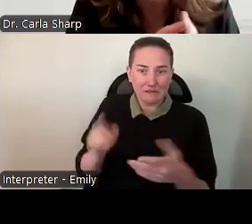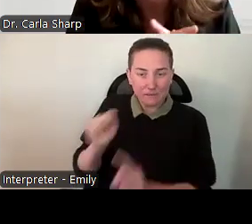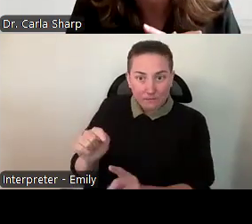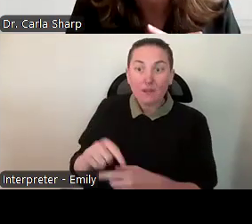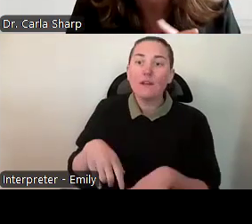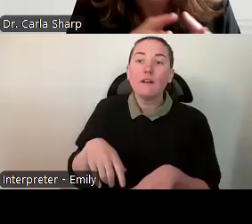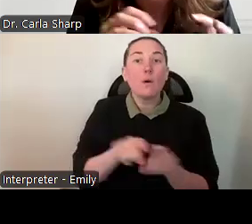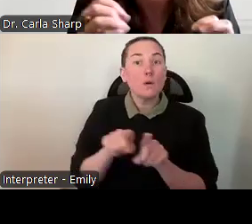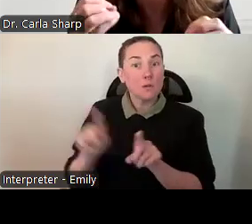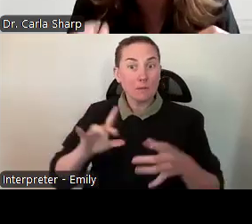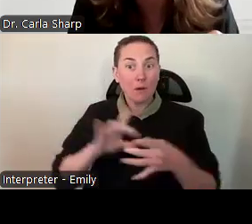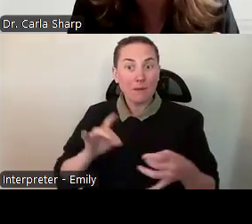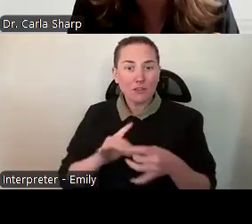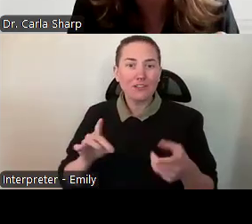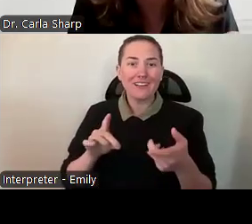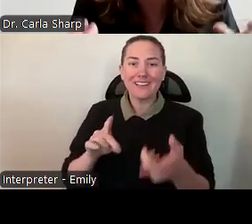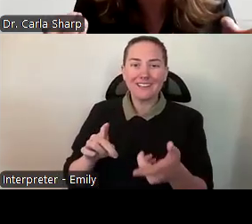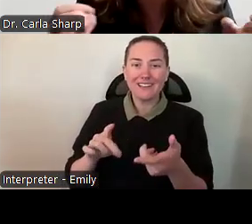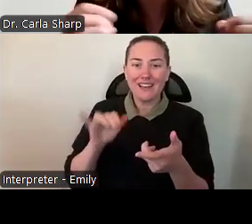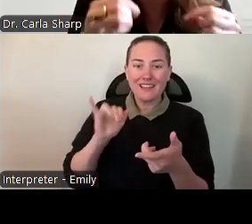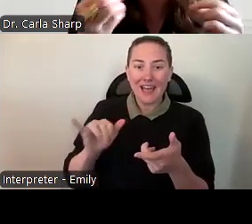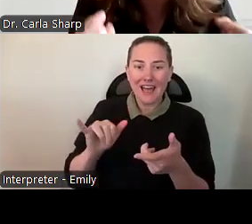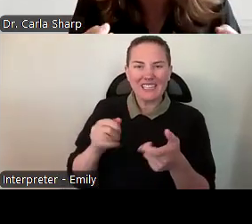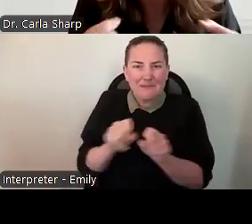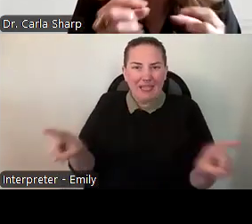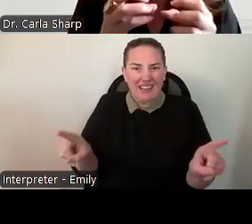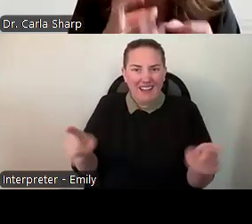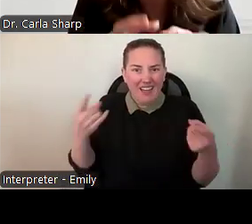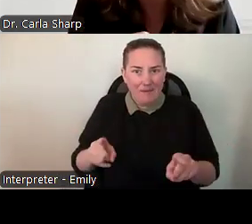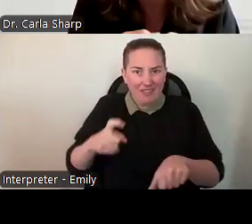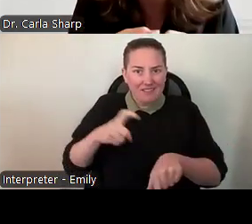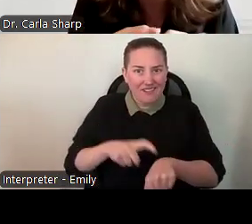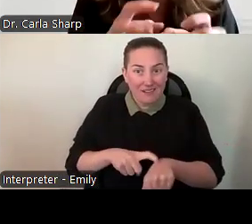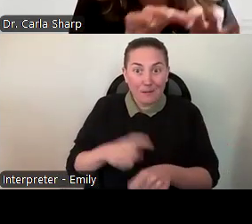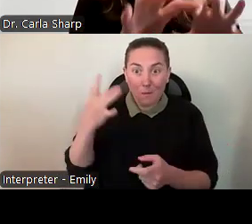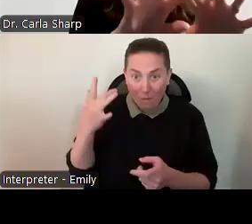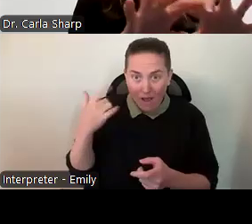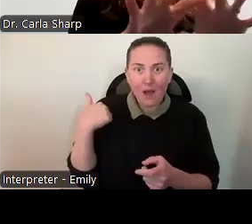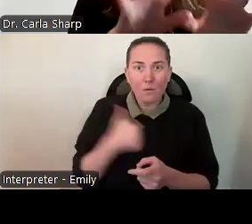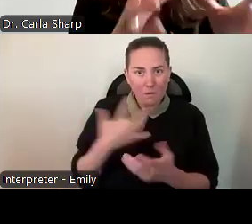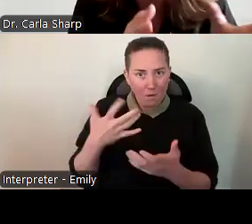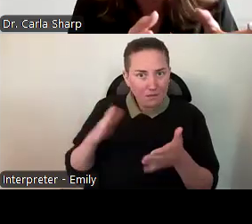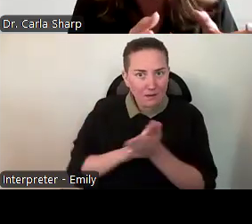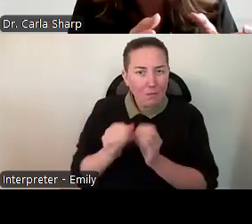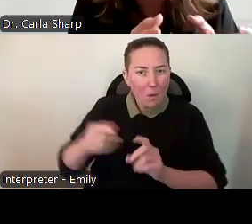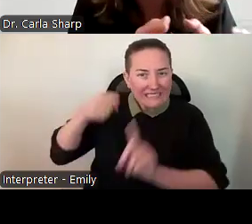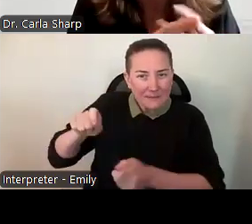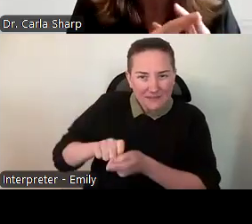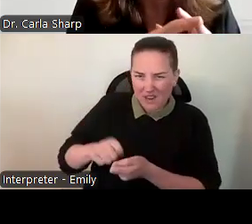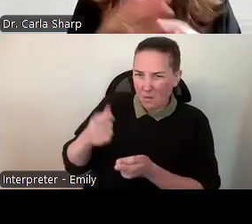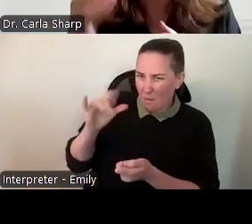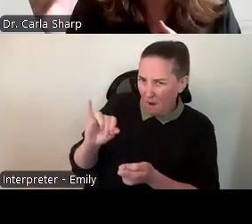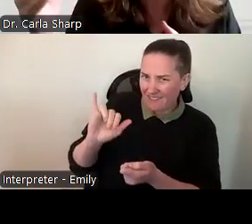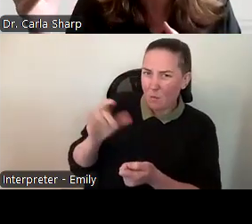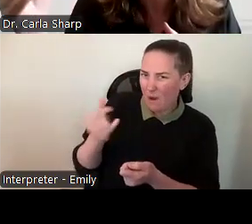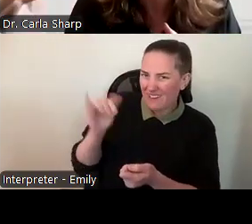also the splitting that took place in an attempt to get more specific about what a disorder is.